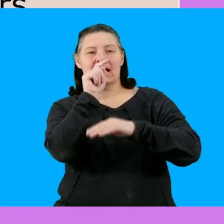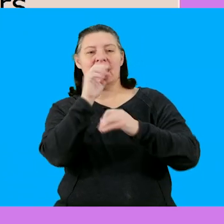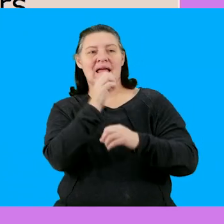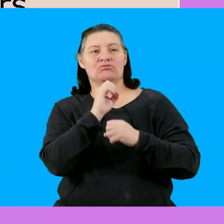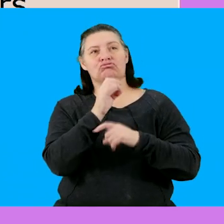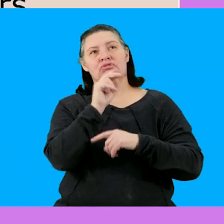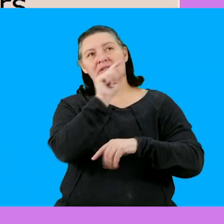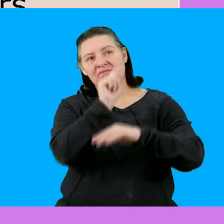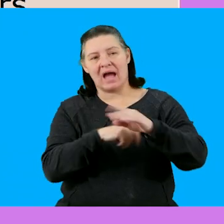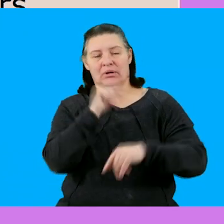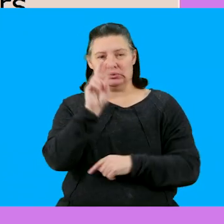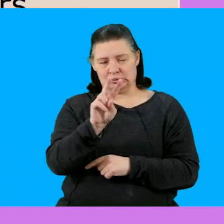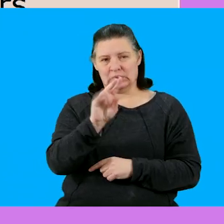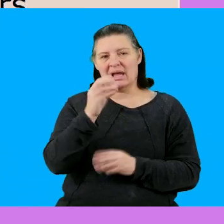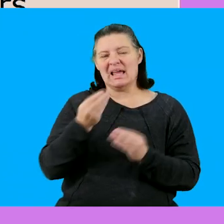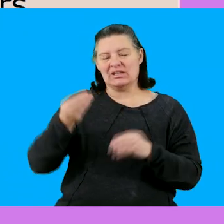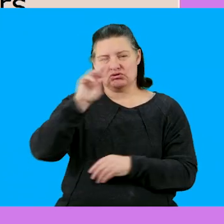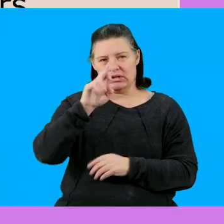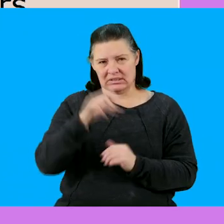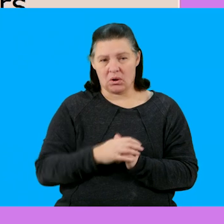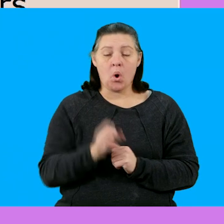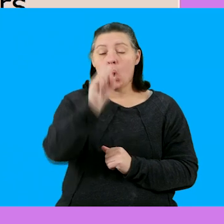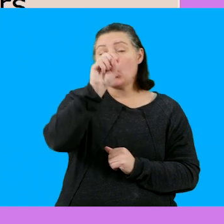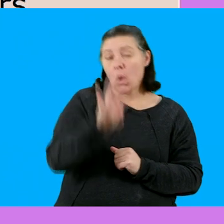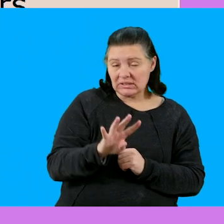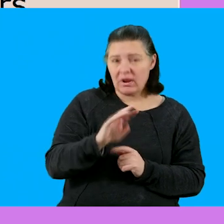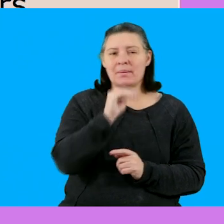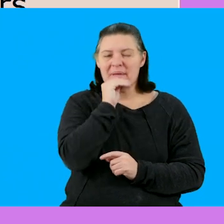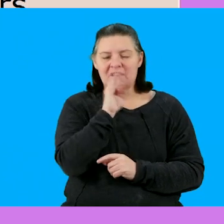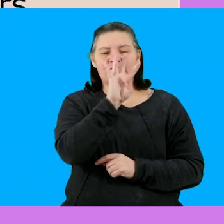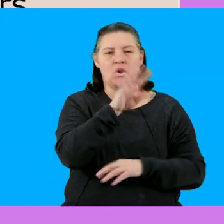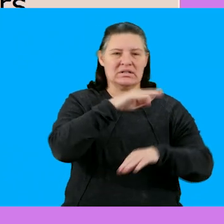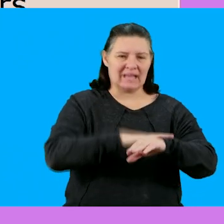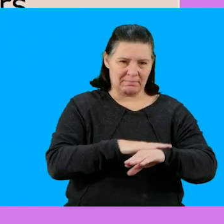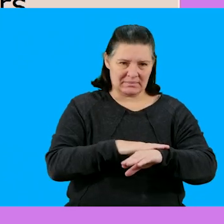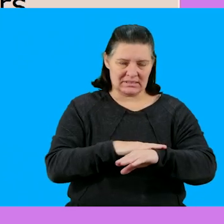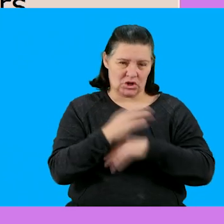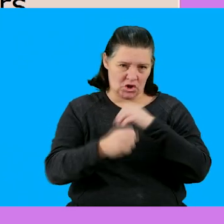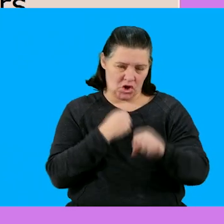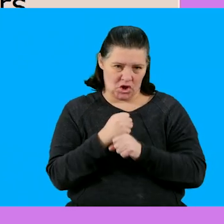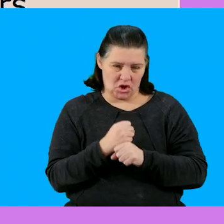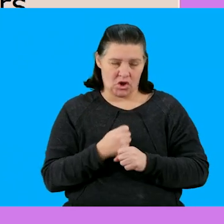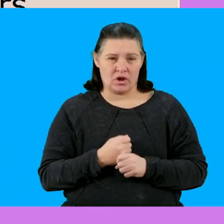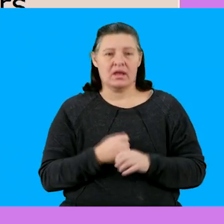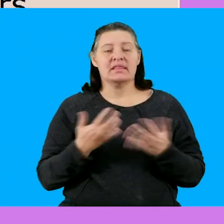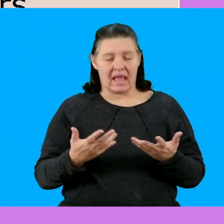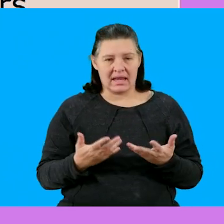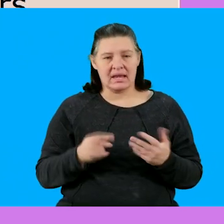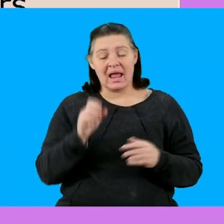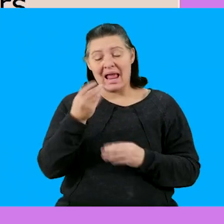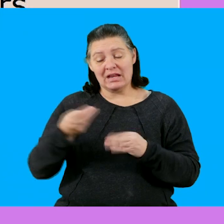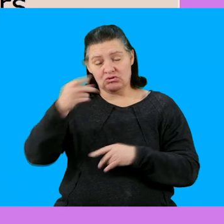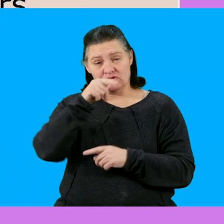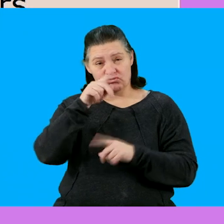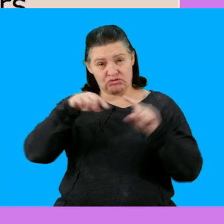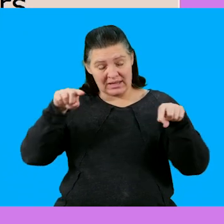Okay? Quarterly, as the word quarter refers to 4, frequency of interest added will be 4 times a year. Therefore, I'll divide the